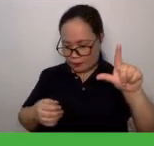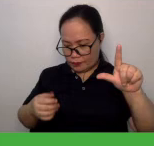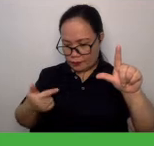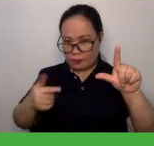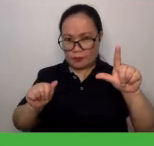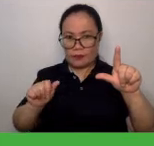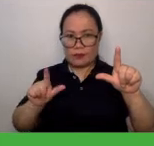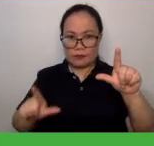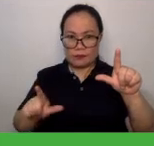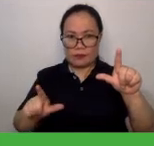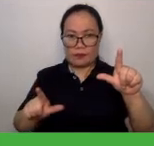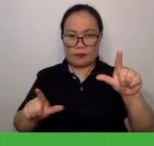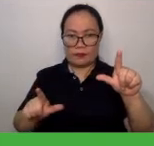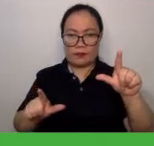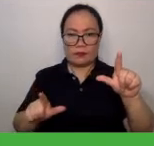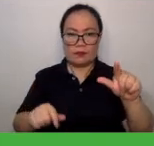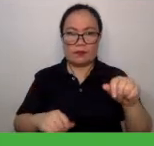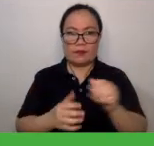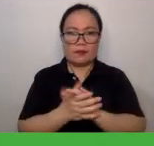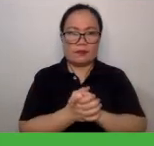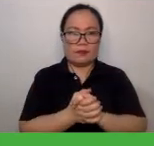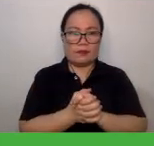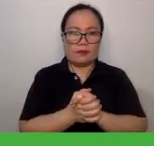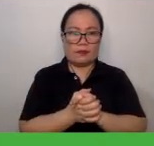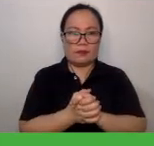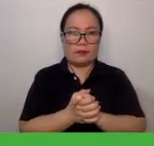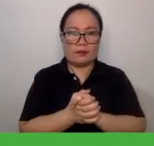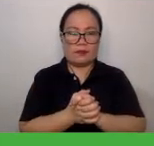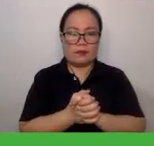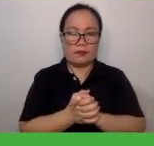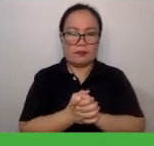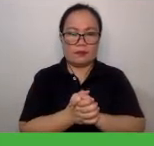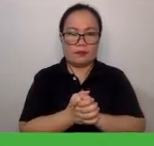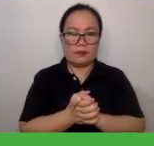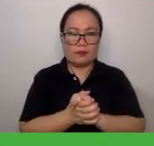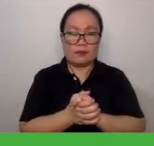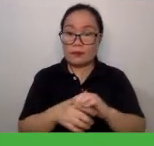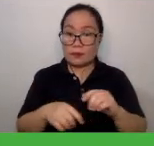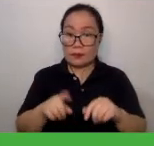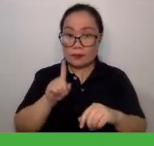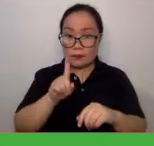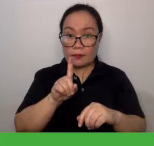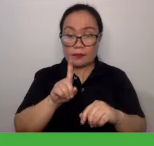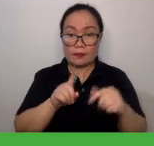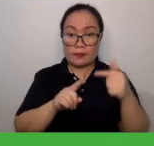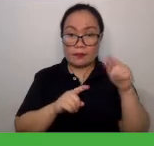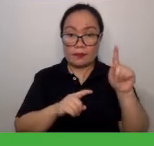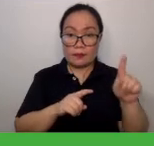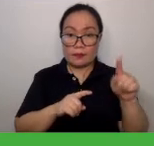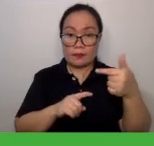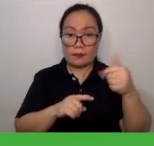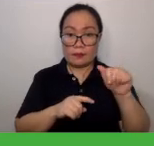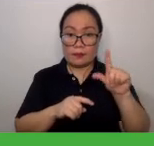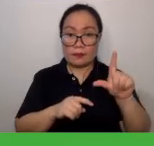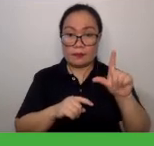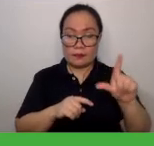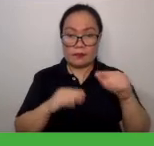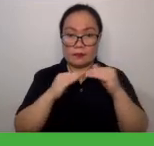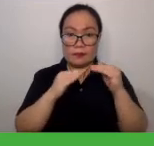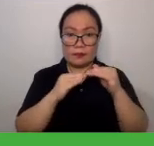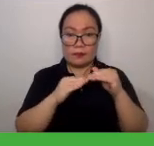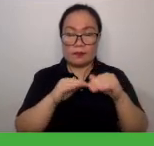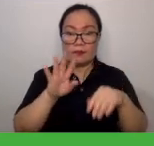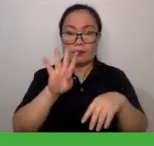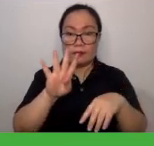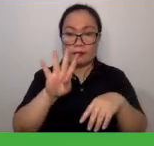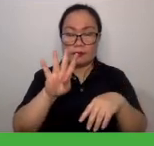kailangan pareho siya doon. Now, for 1 gallon, that is equivalent to 4 quarts.